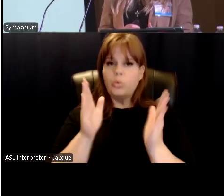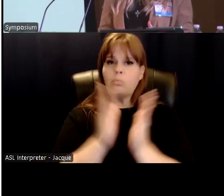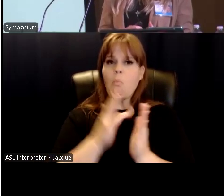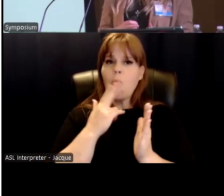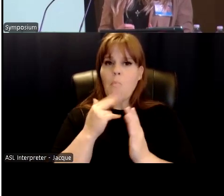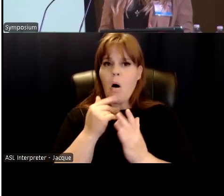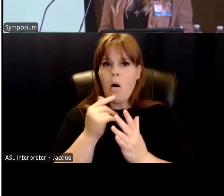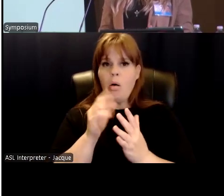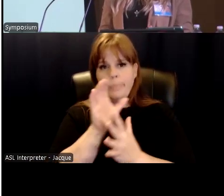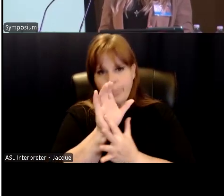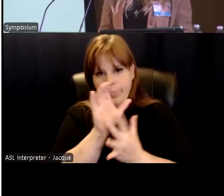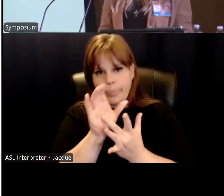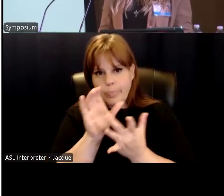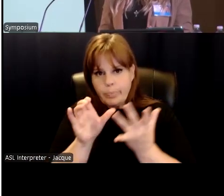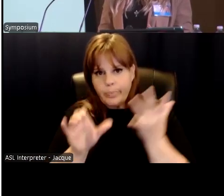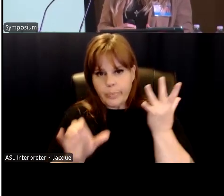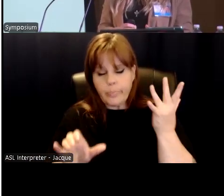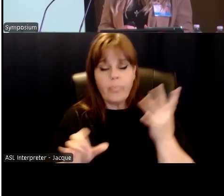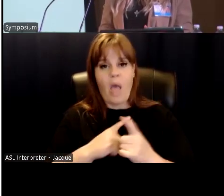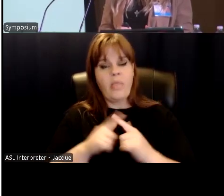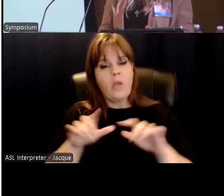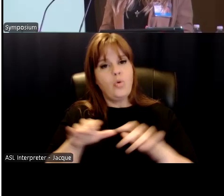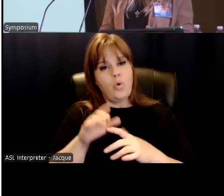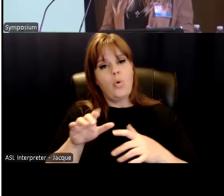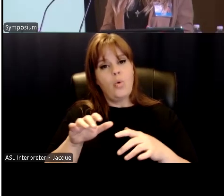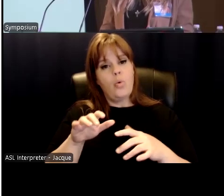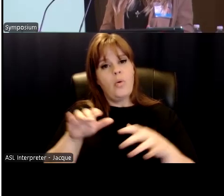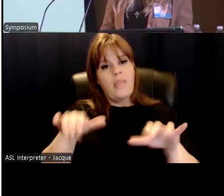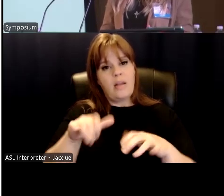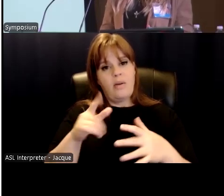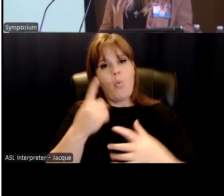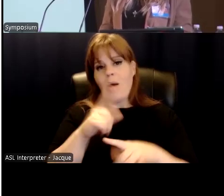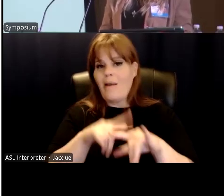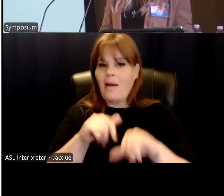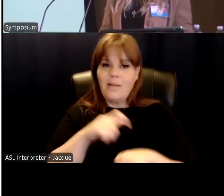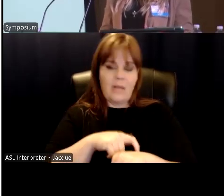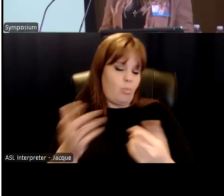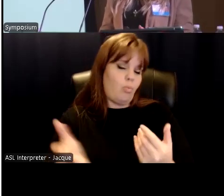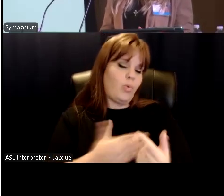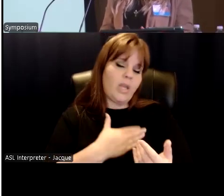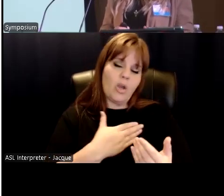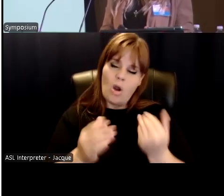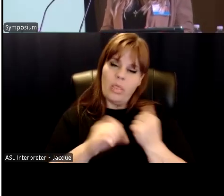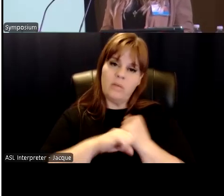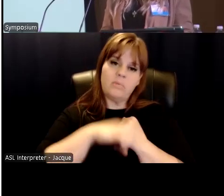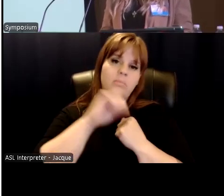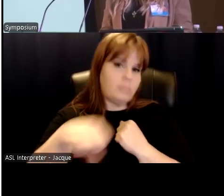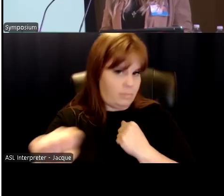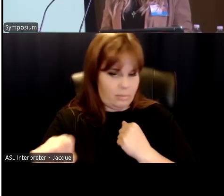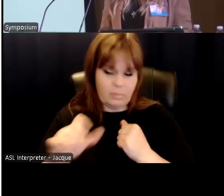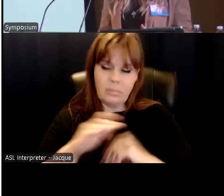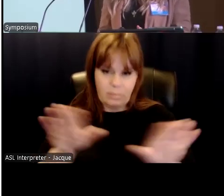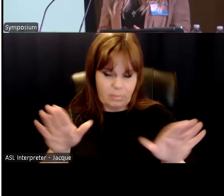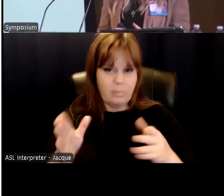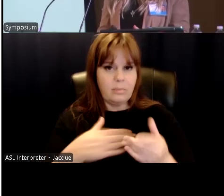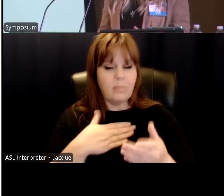and you will then do those activities one at a time, regardless of how long they take. And then when you finish that